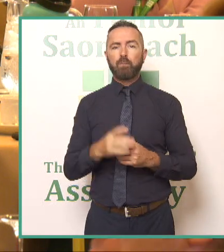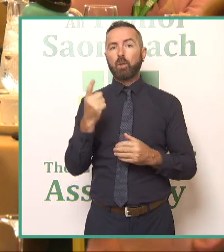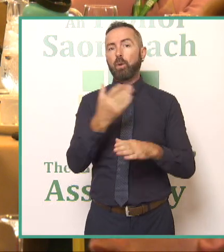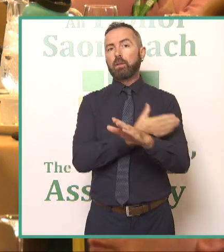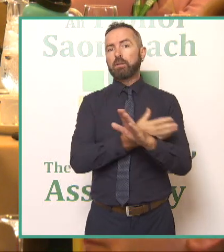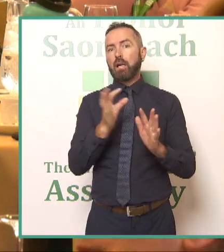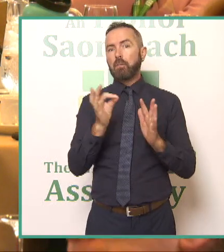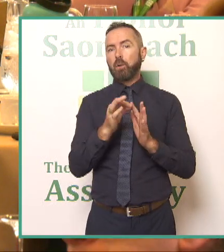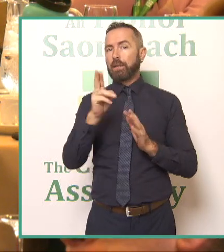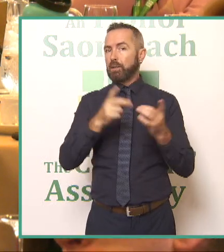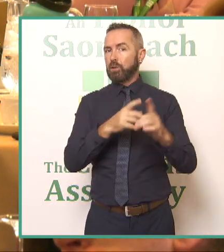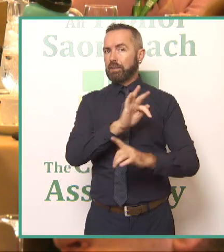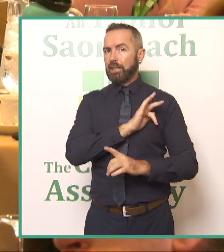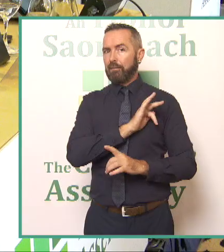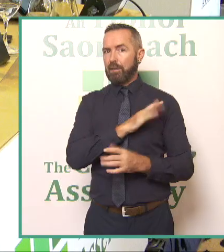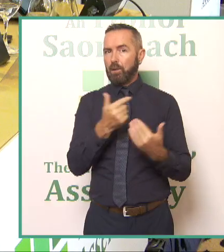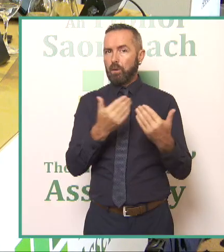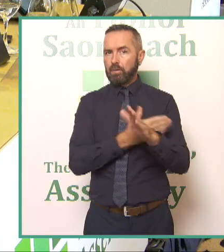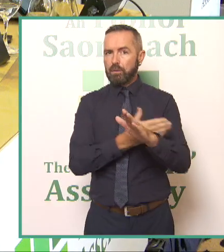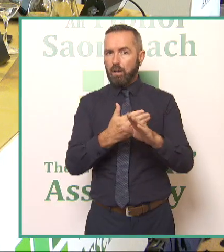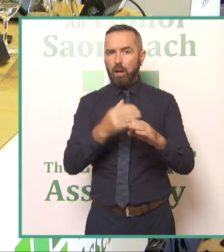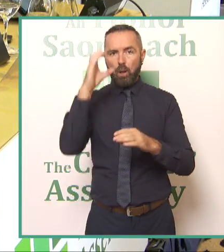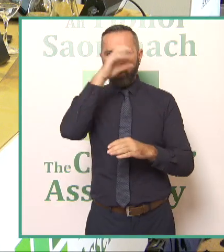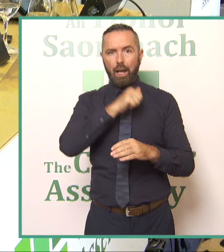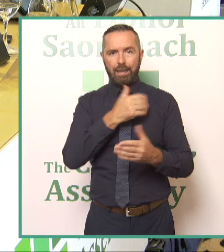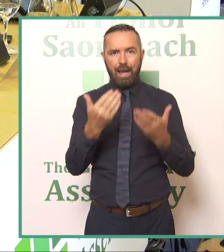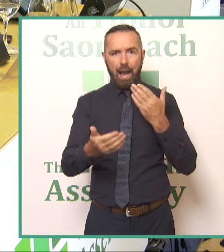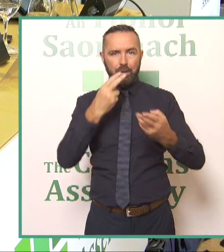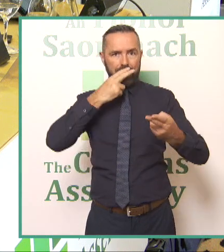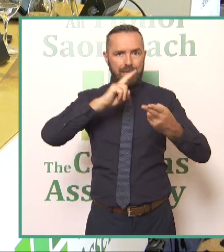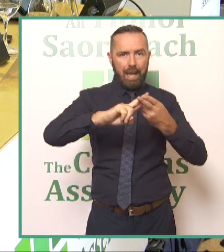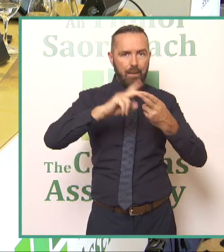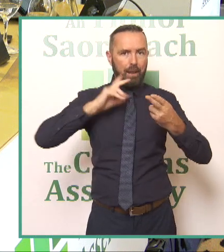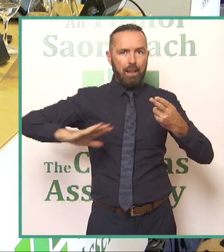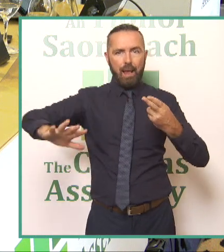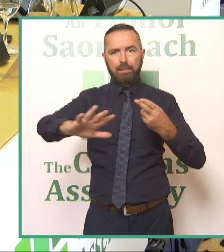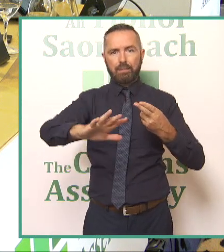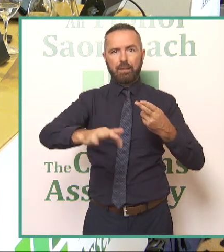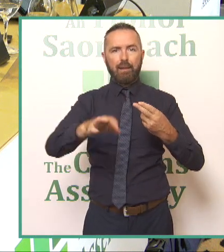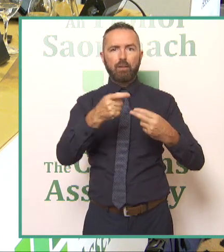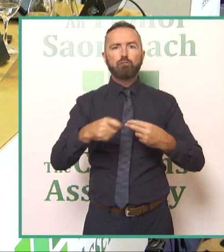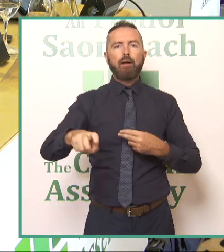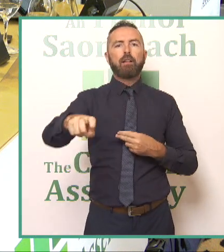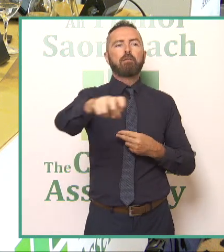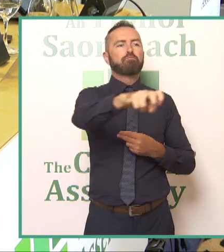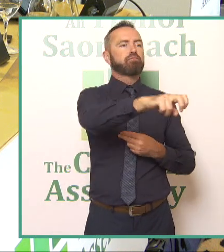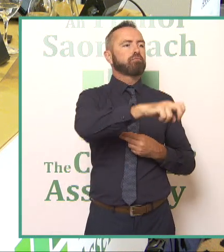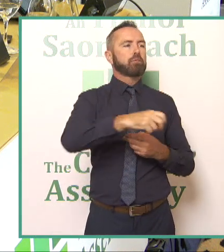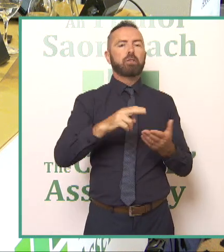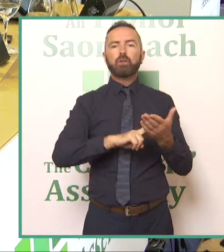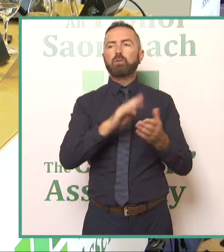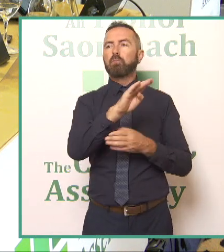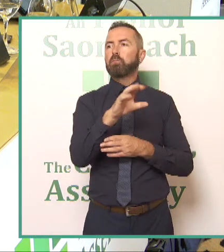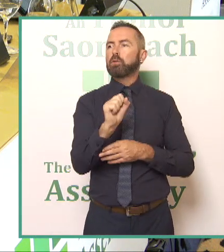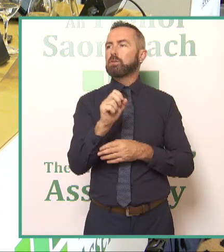you can do yourselves is look at how the land is named. If you travel around Ireland, if you're going by public transport,